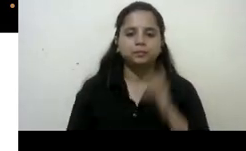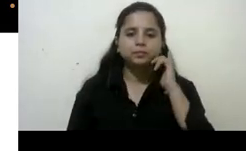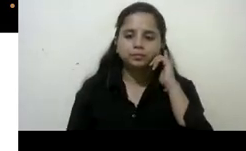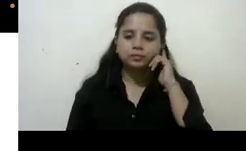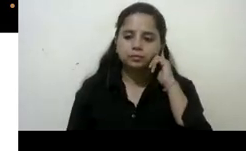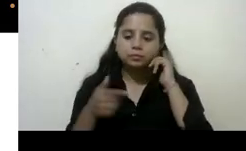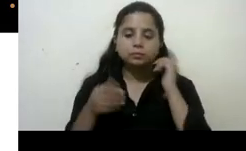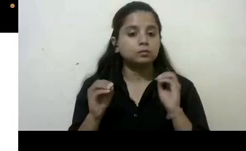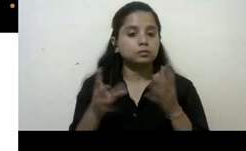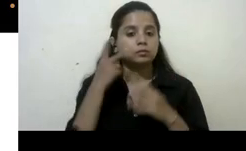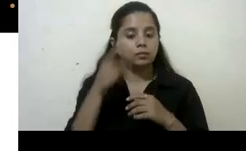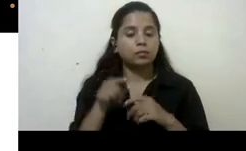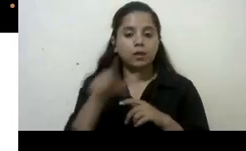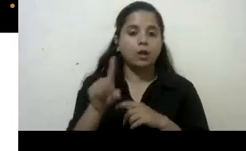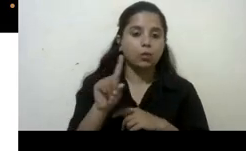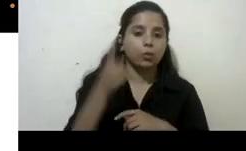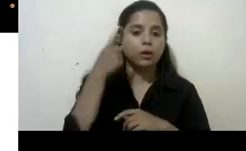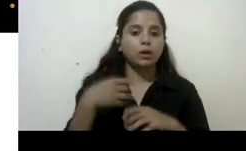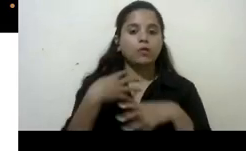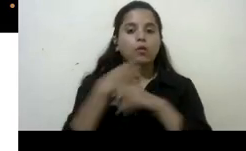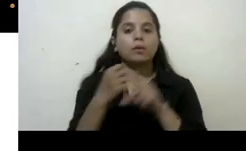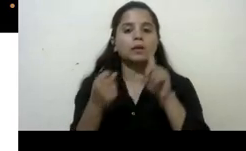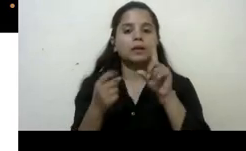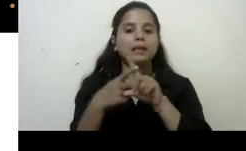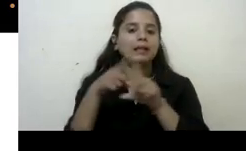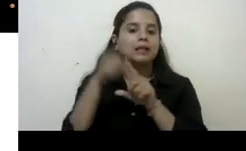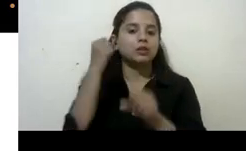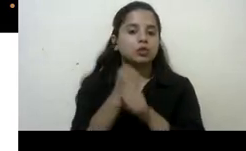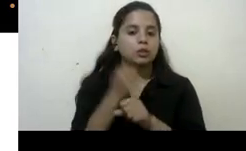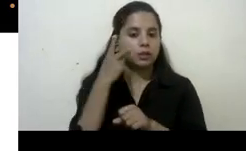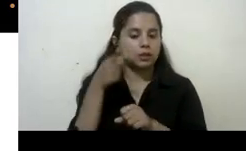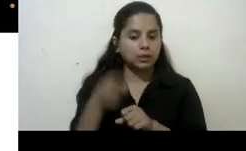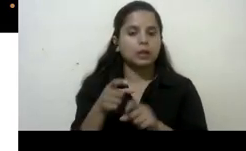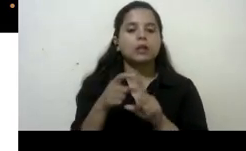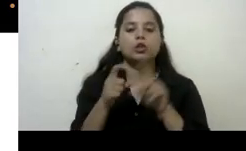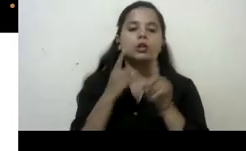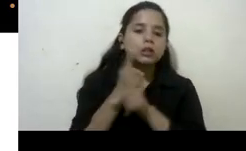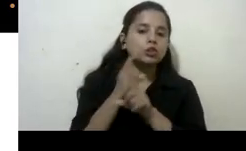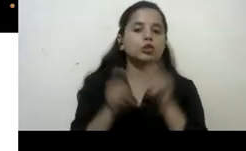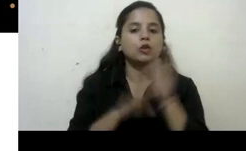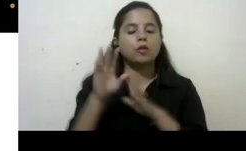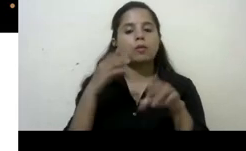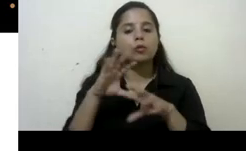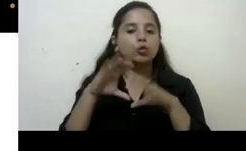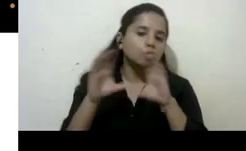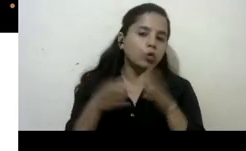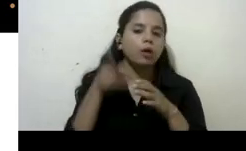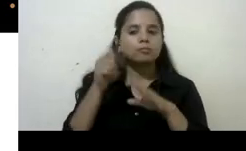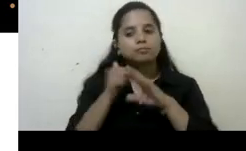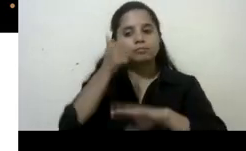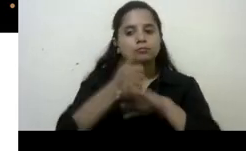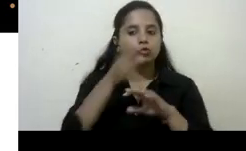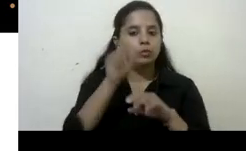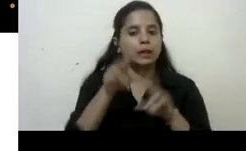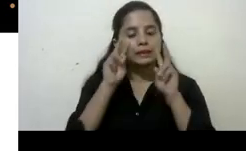Let's start with the step one, that is forming teacher development groups. While forming a teacher development group, we have to consider